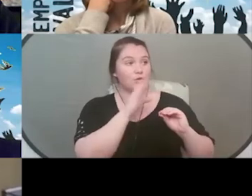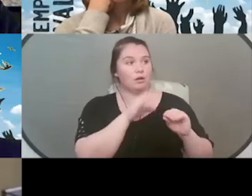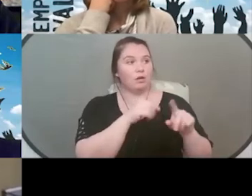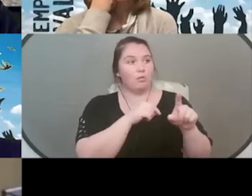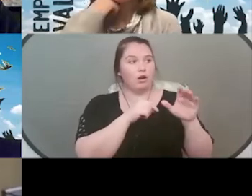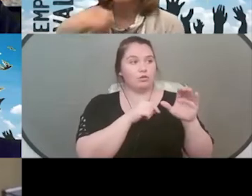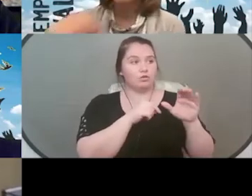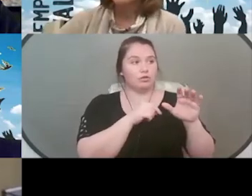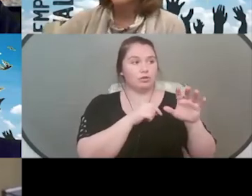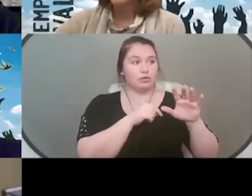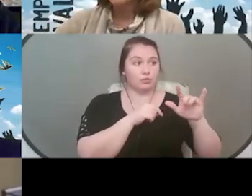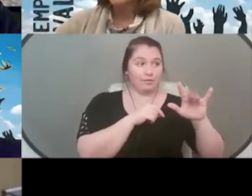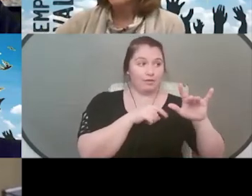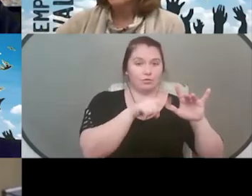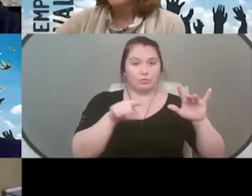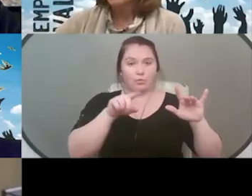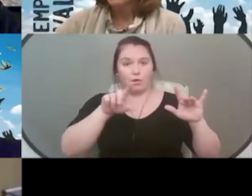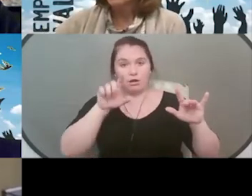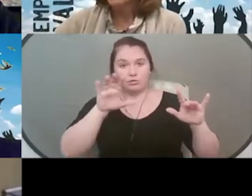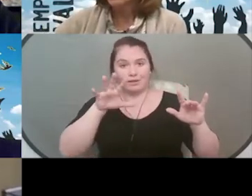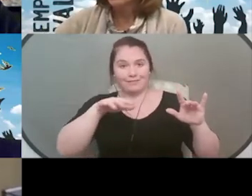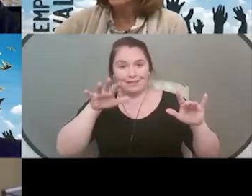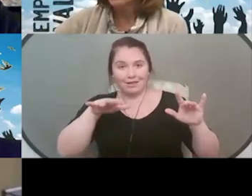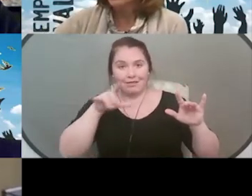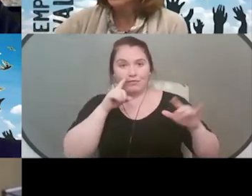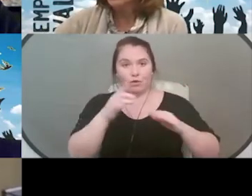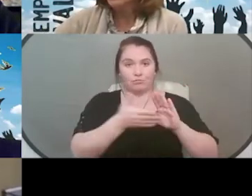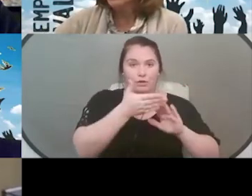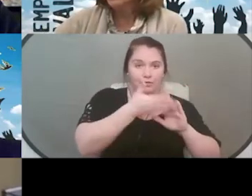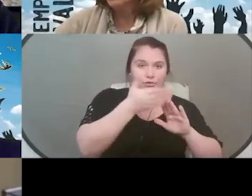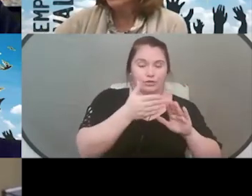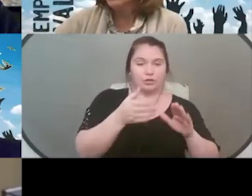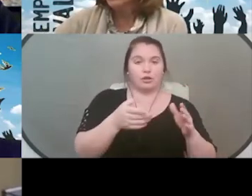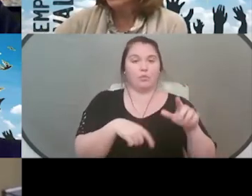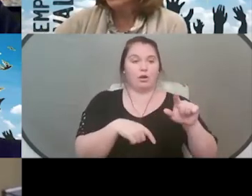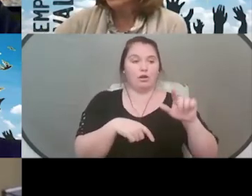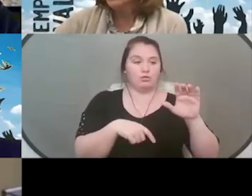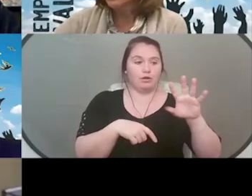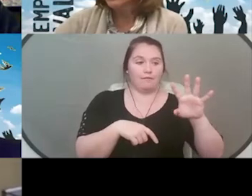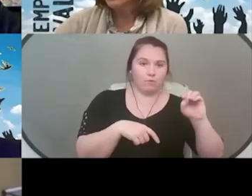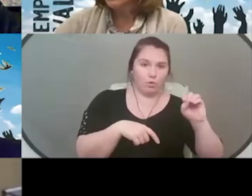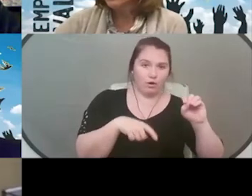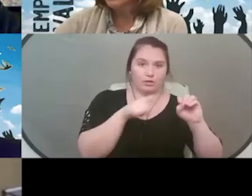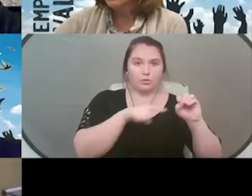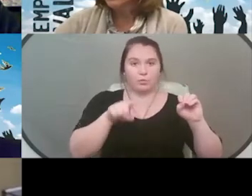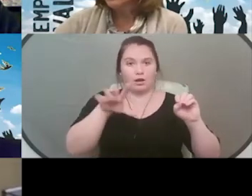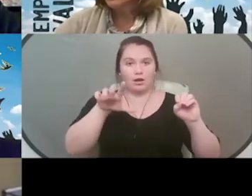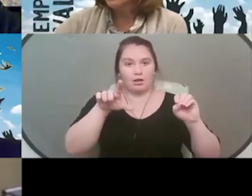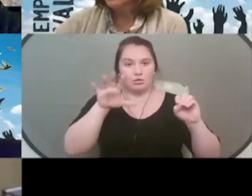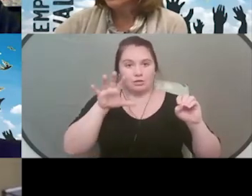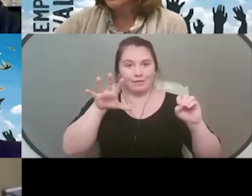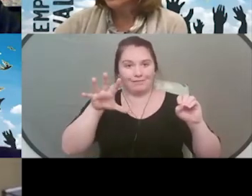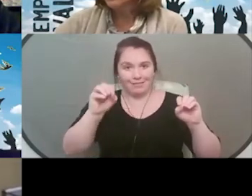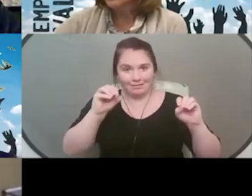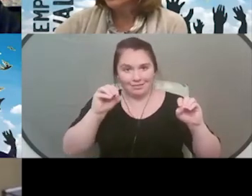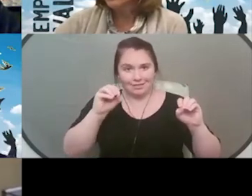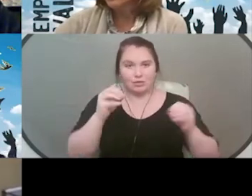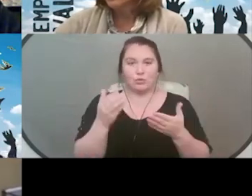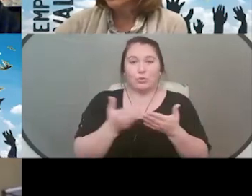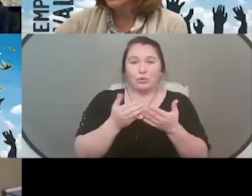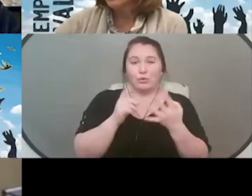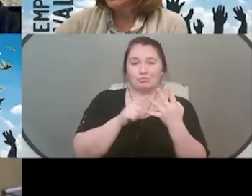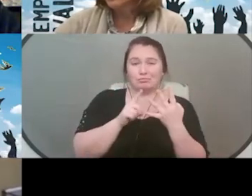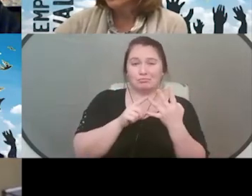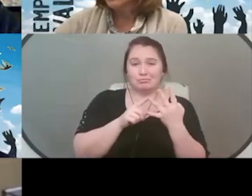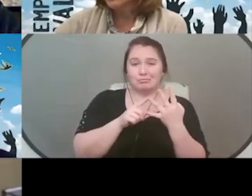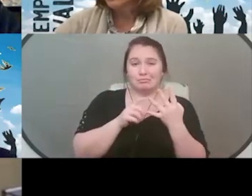to 155 for the renovation and 140 to 150 for the new. So that, I'll say the new kind of falls into the upper